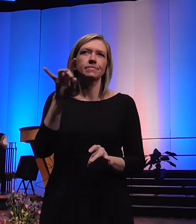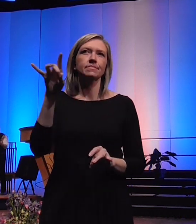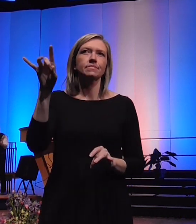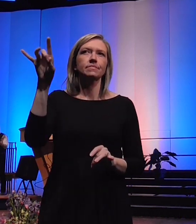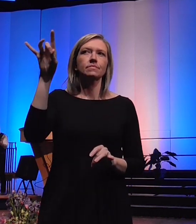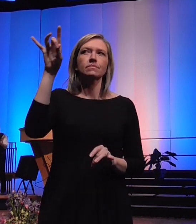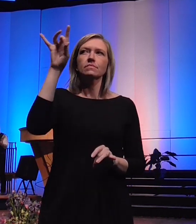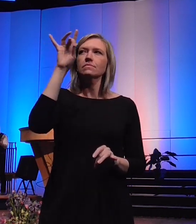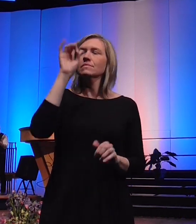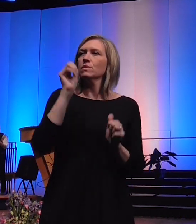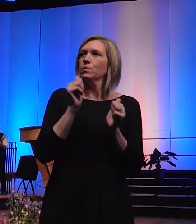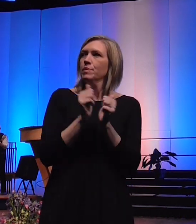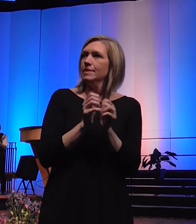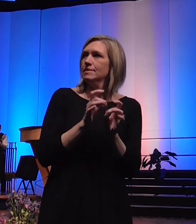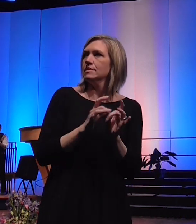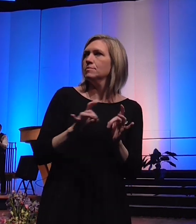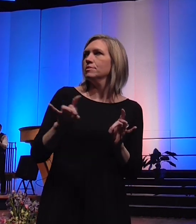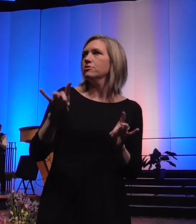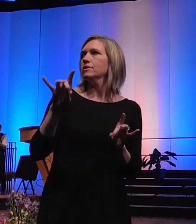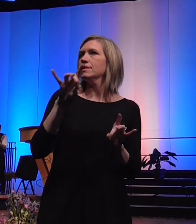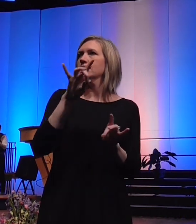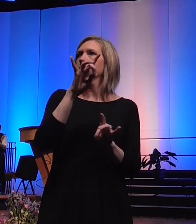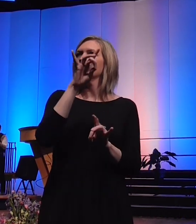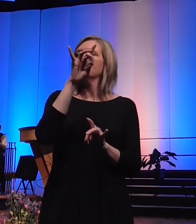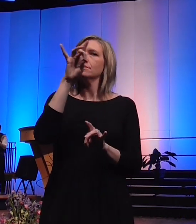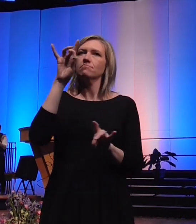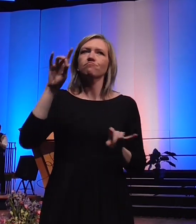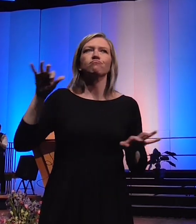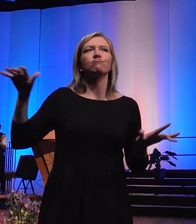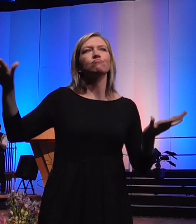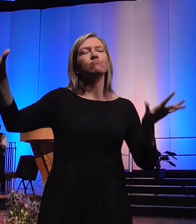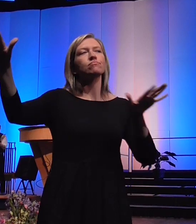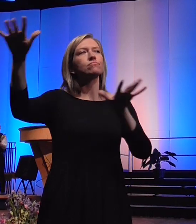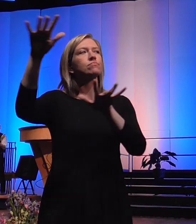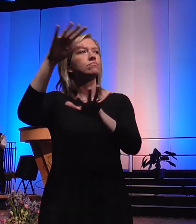spirit, with spirit.